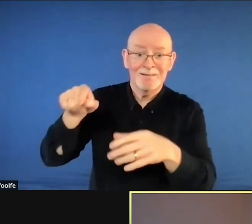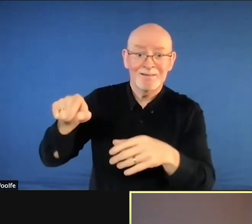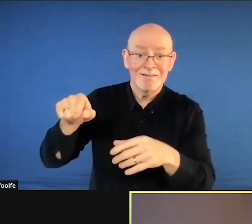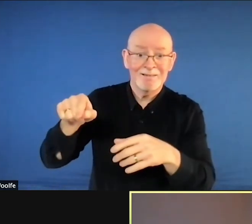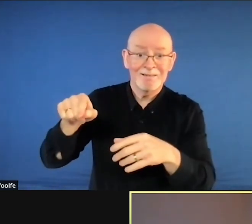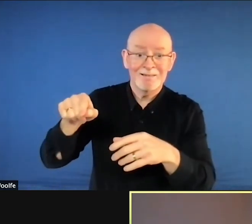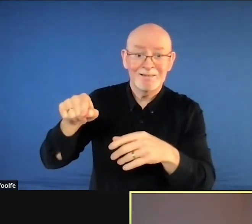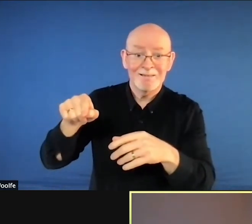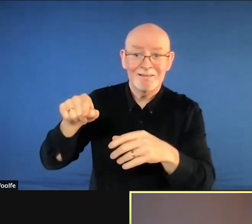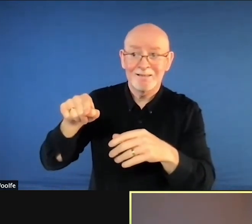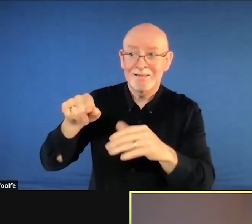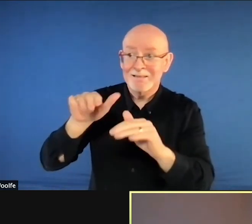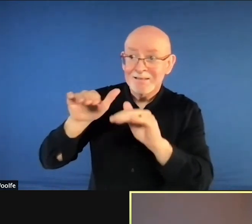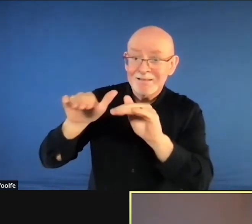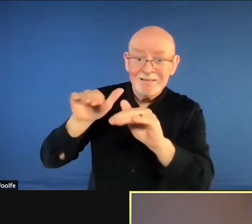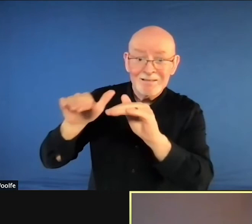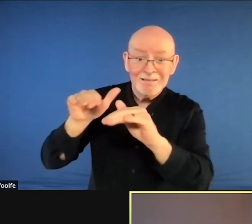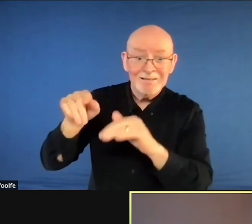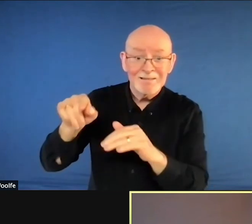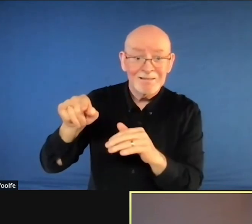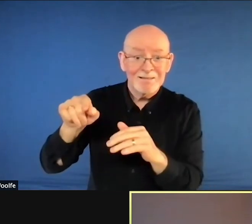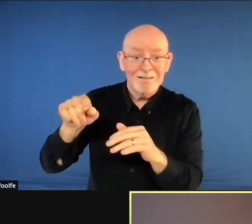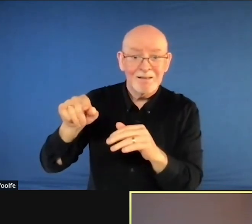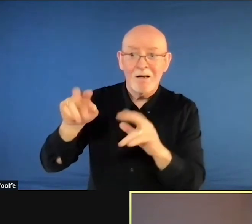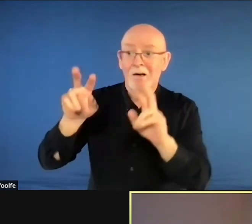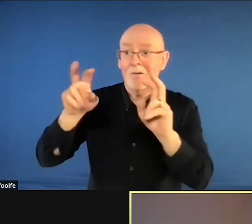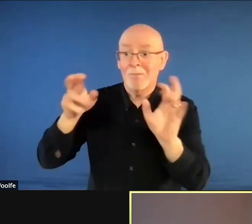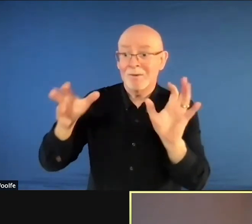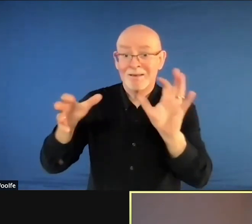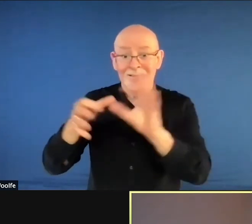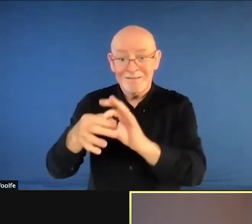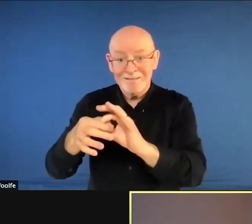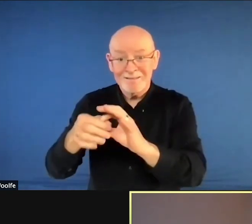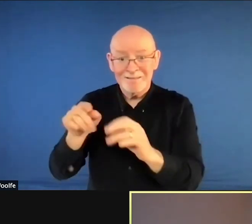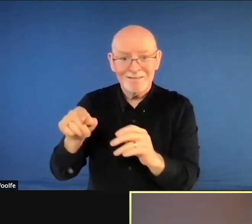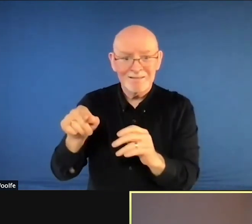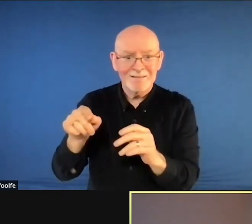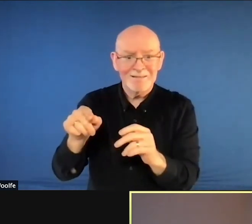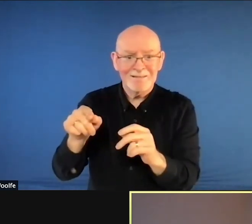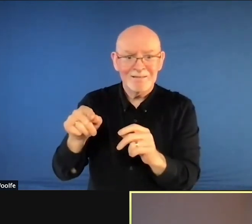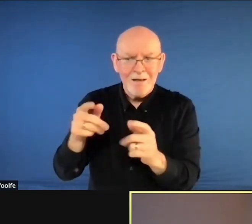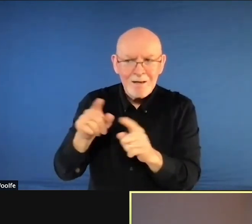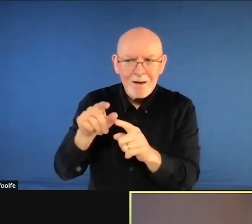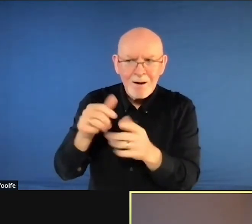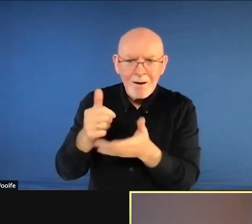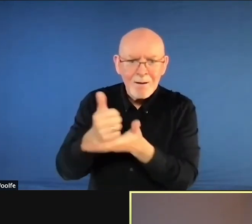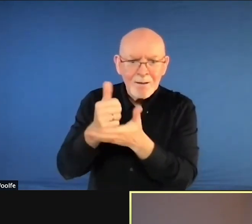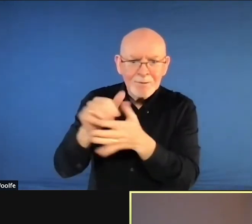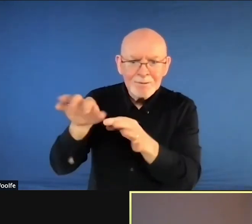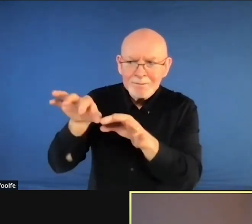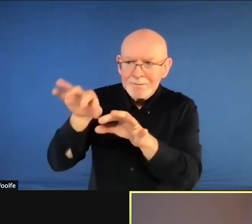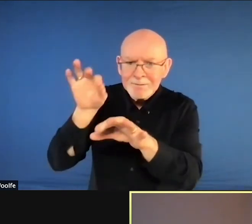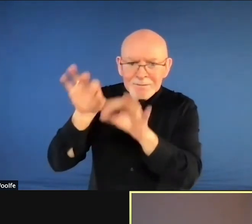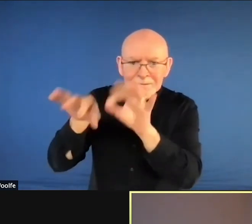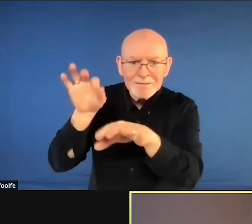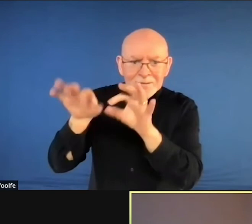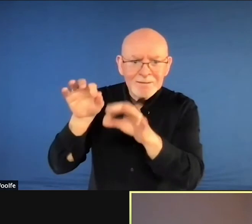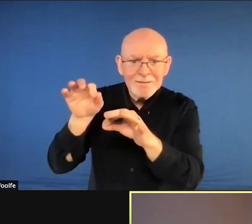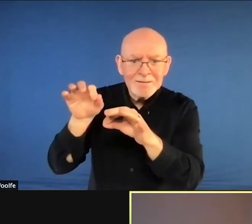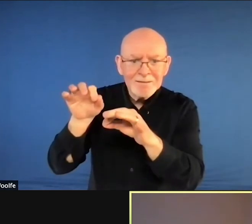be found out more about, that the people are, of